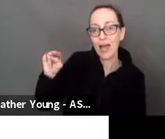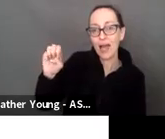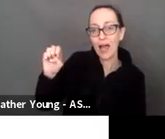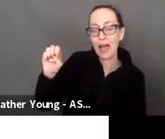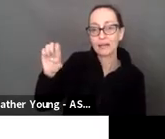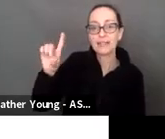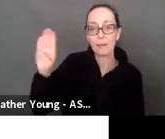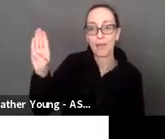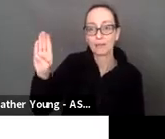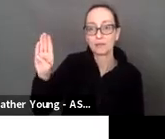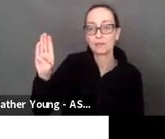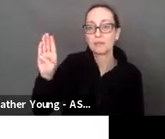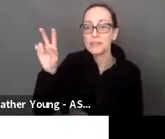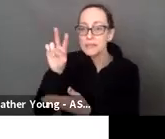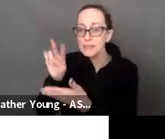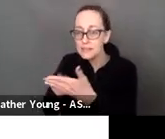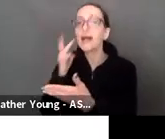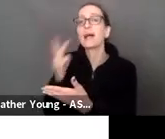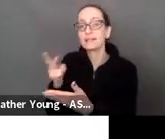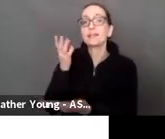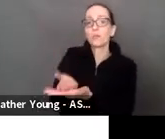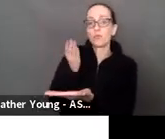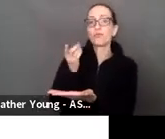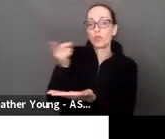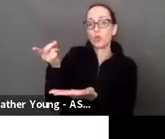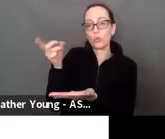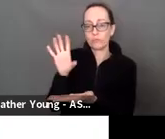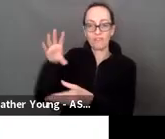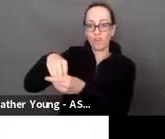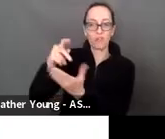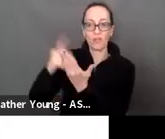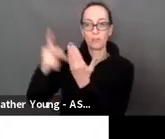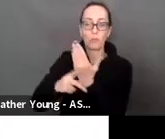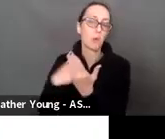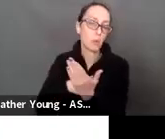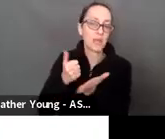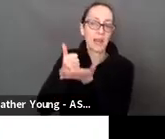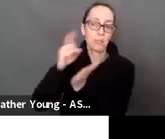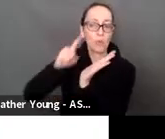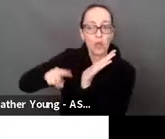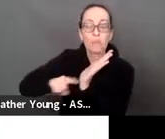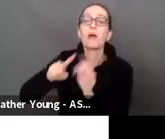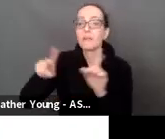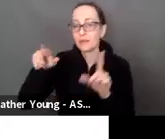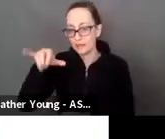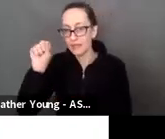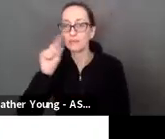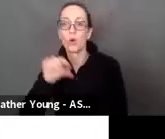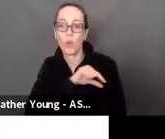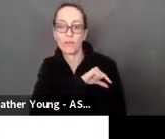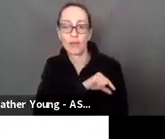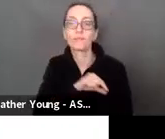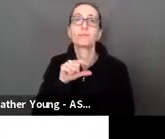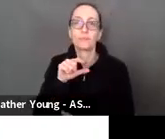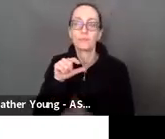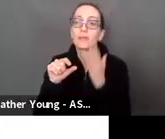the proof that you're in that program. So we can also look up your information that way to help you out. But yes, you could qualify.